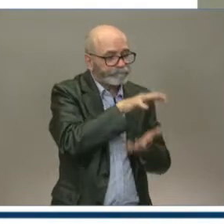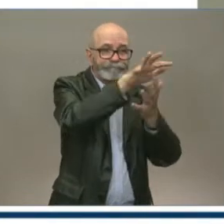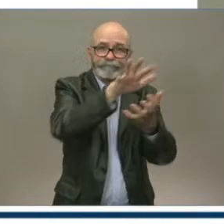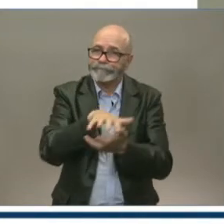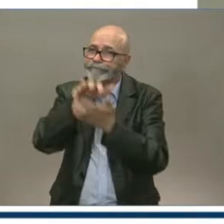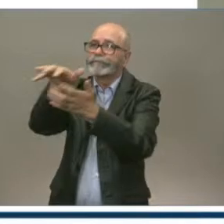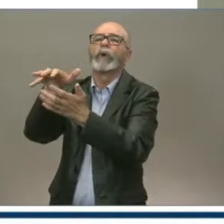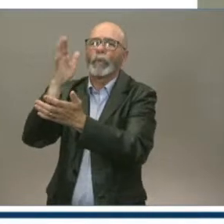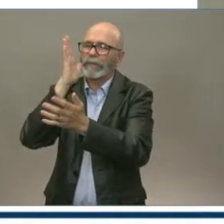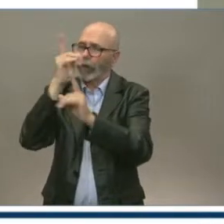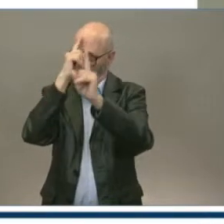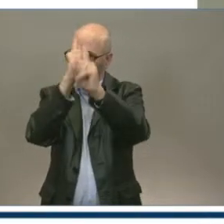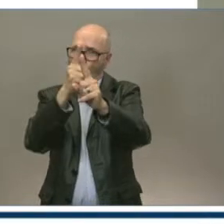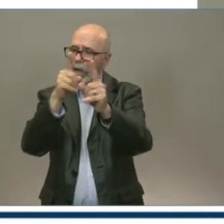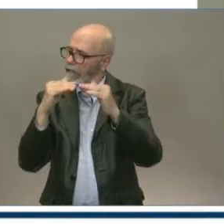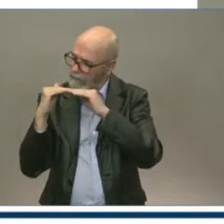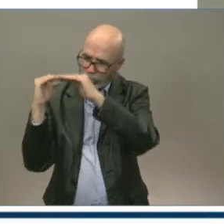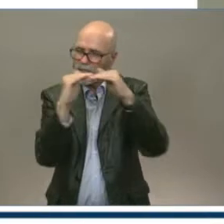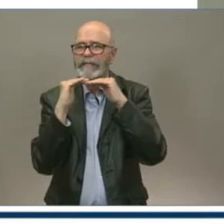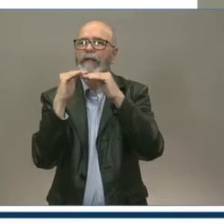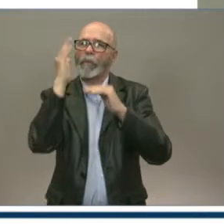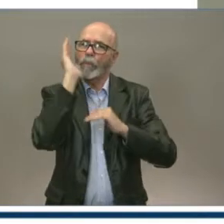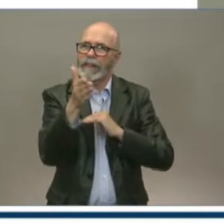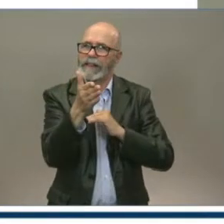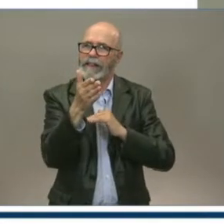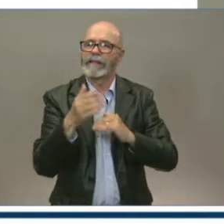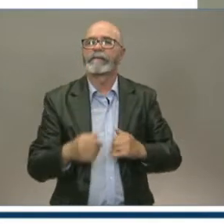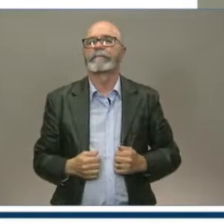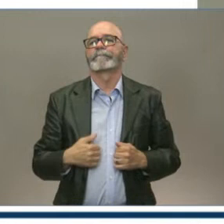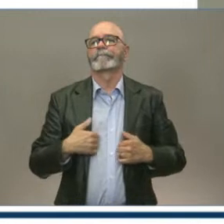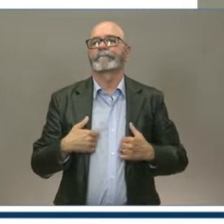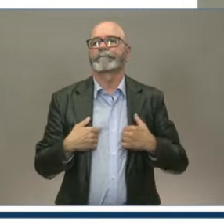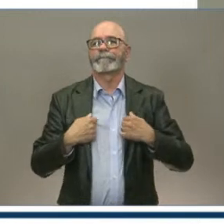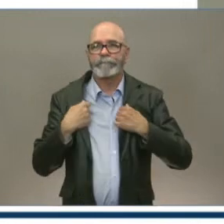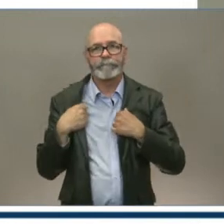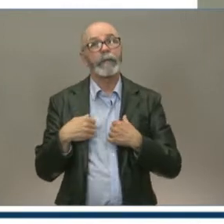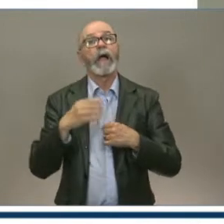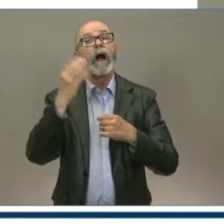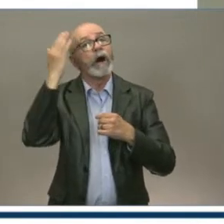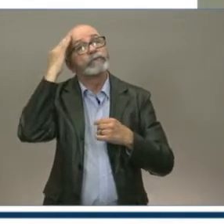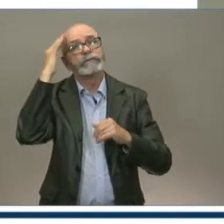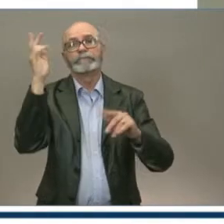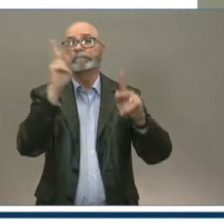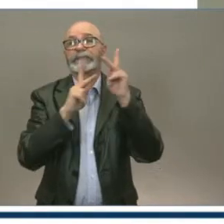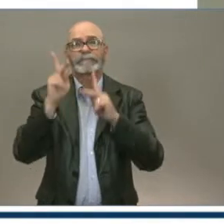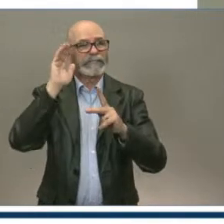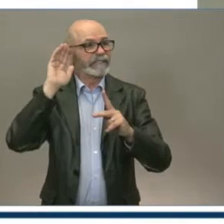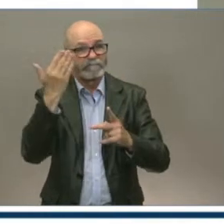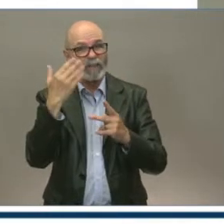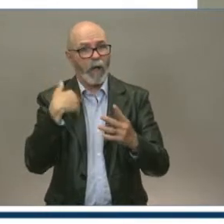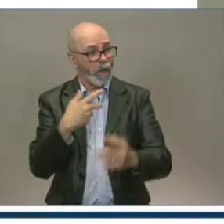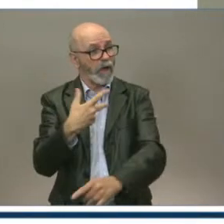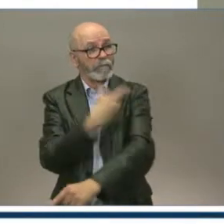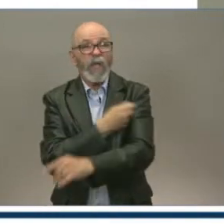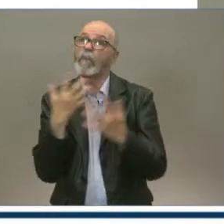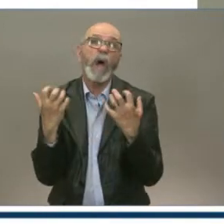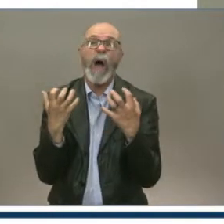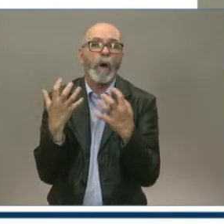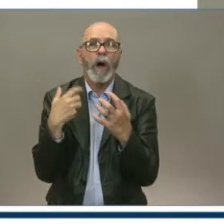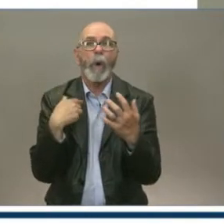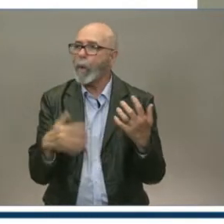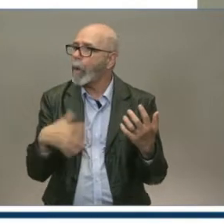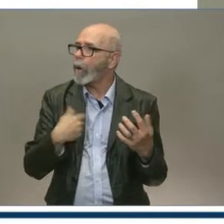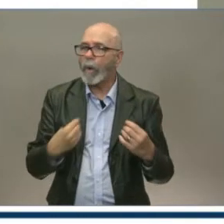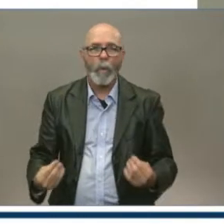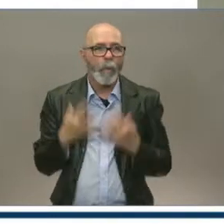equity. And again, I am encouraged that so many Nova Scotians want to get vaccinated. That's great, but I'm asking for